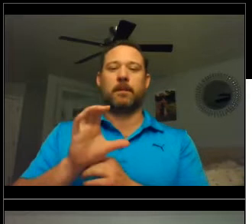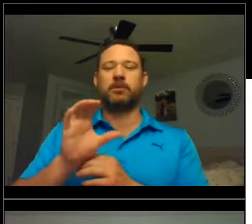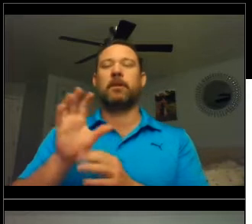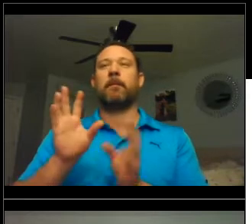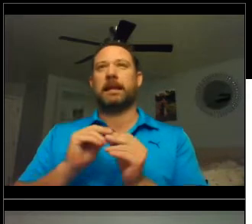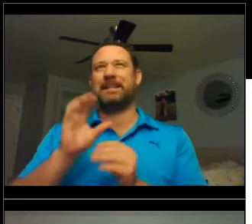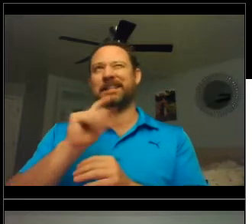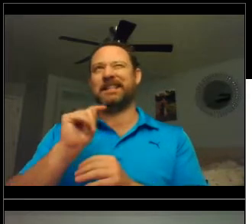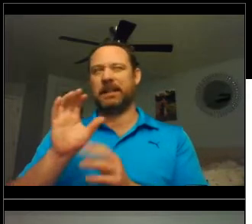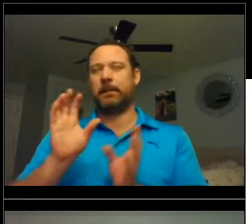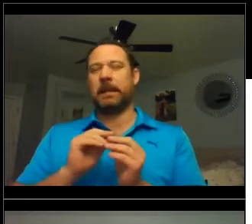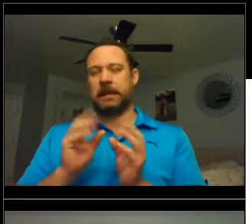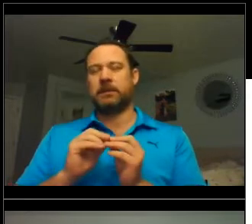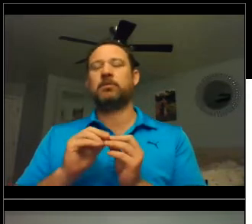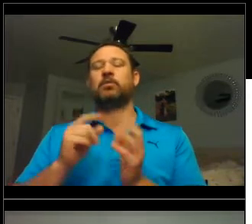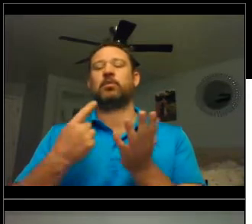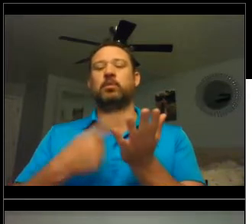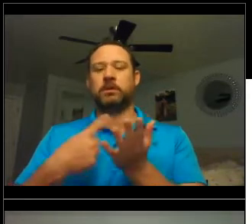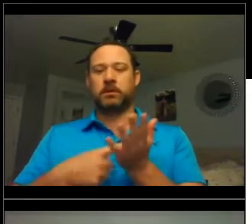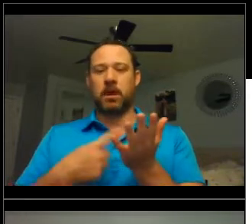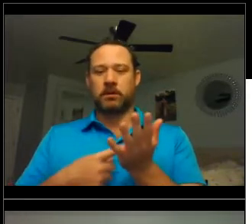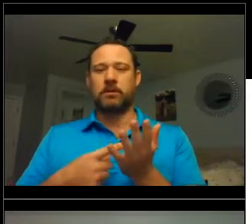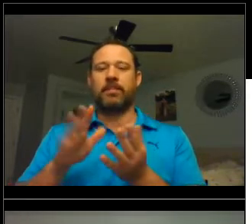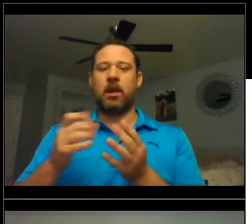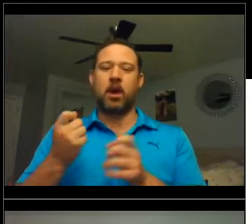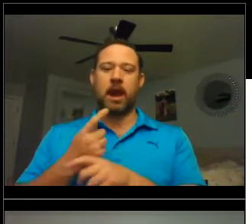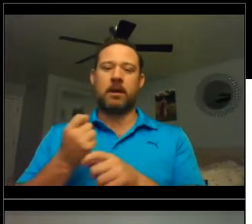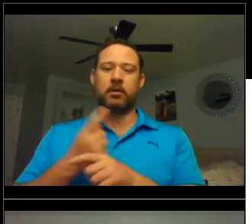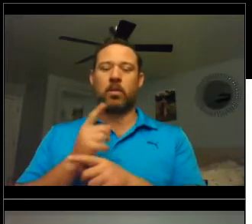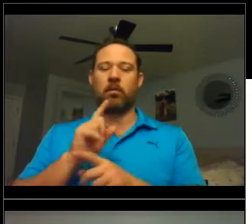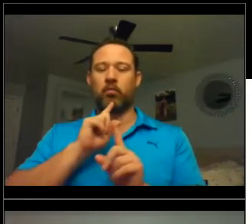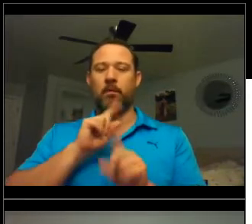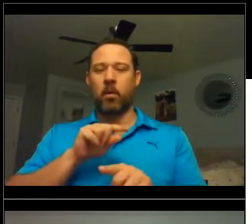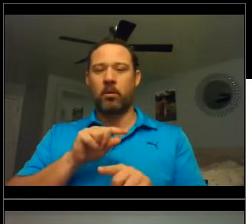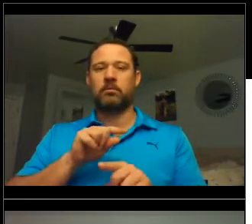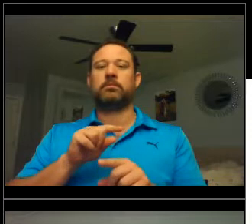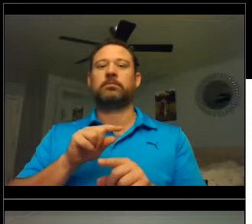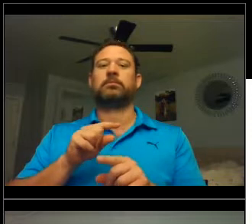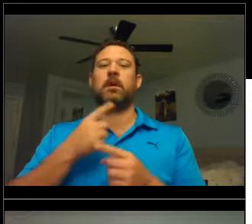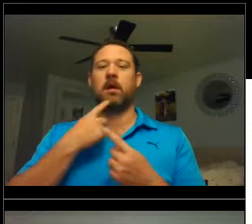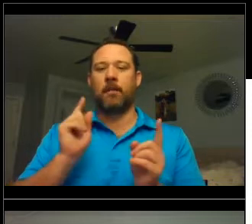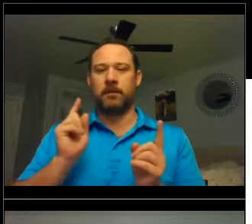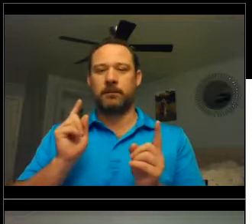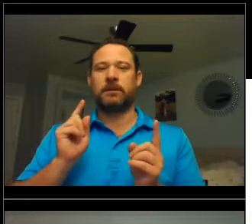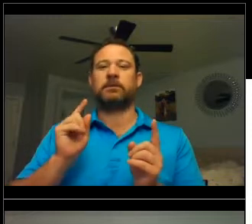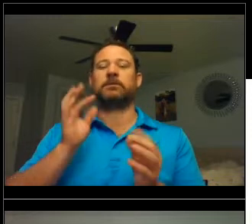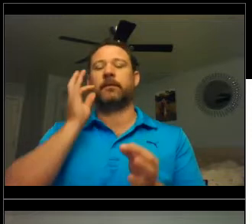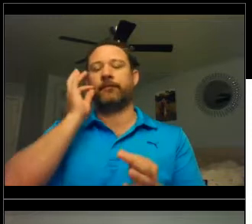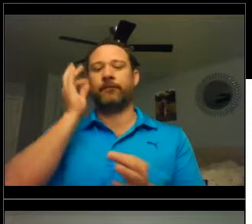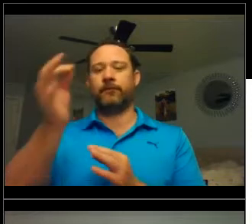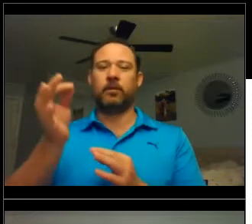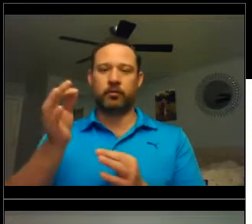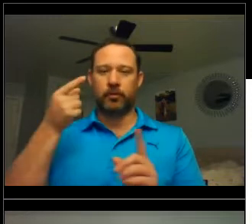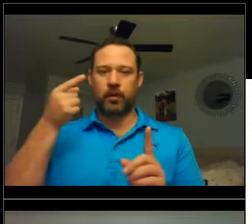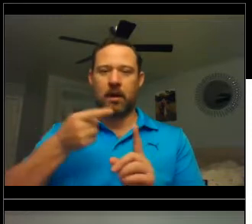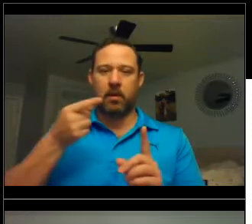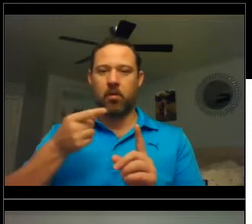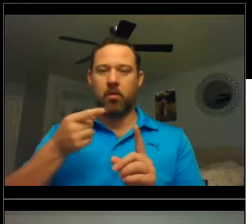meetings to discuss the committee's annual report, accomplishments, future priority focus